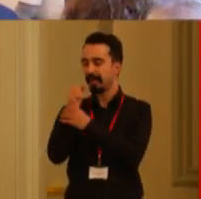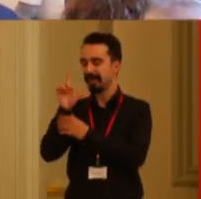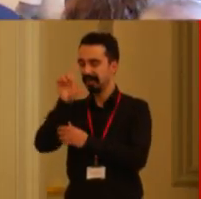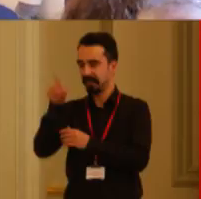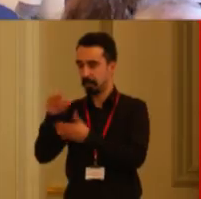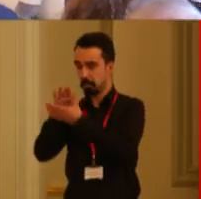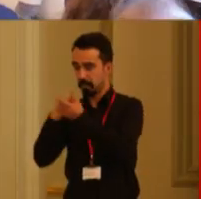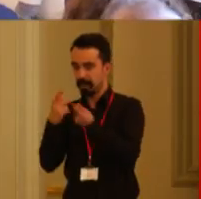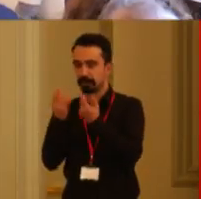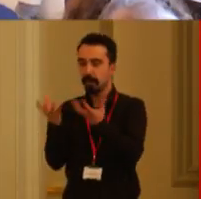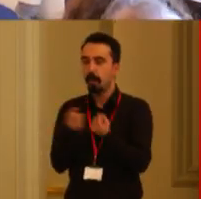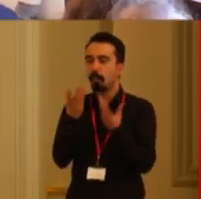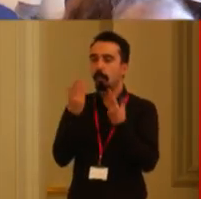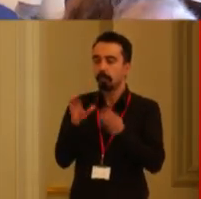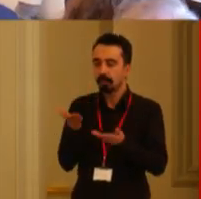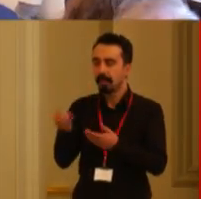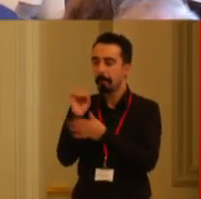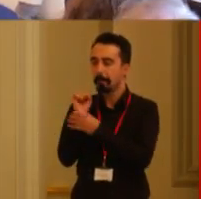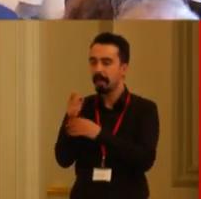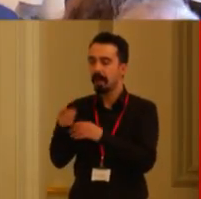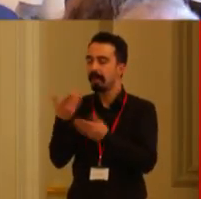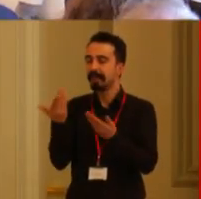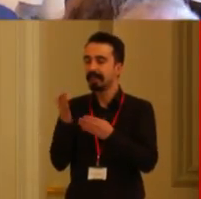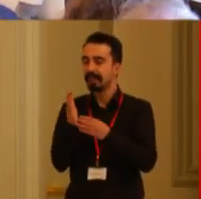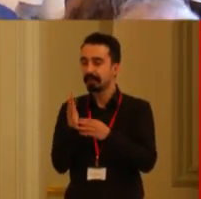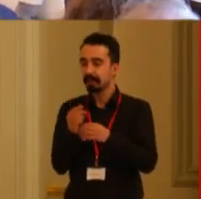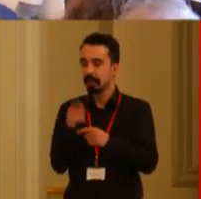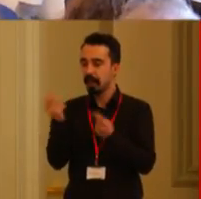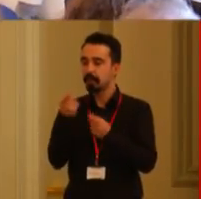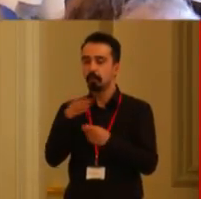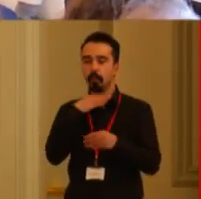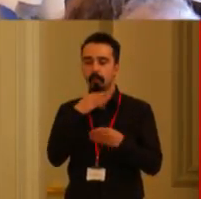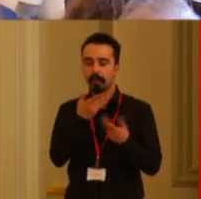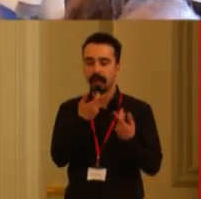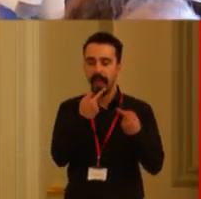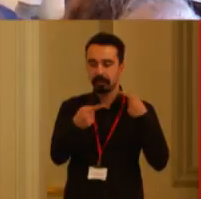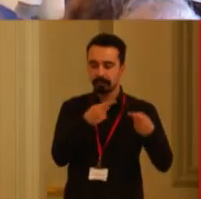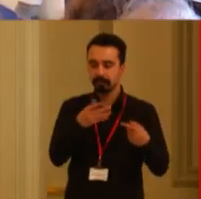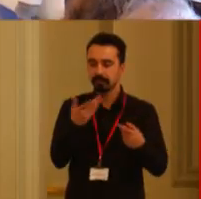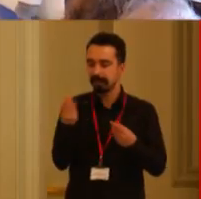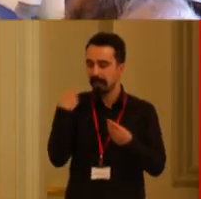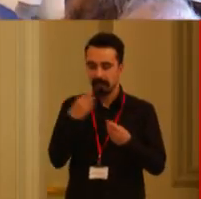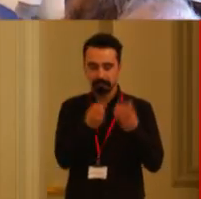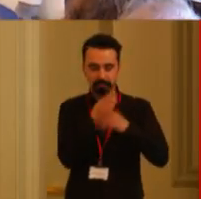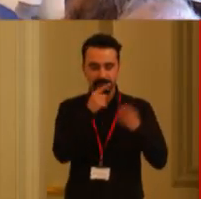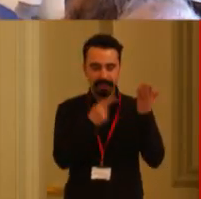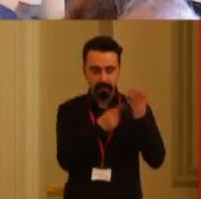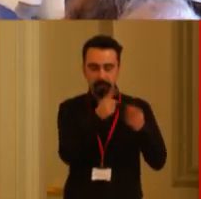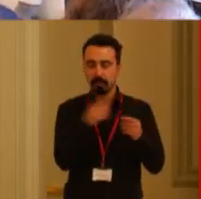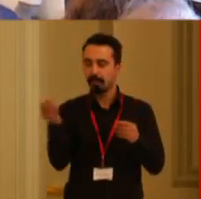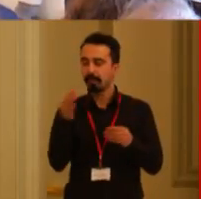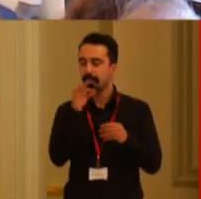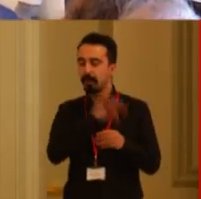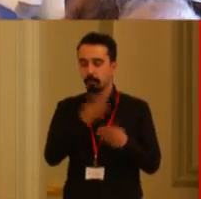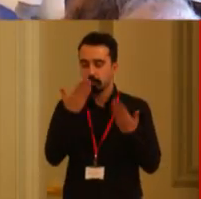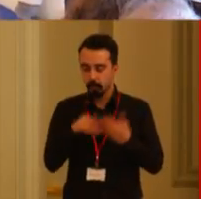not enough vocational graduates. And they come out of school, they're probably not good enough, because they haven't got all the